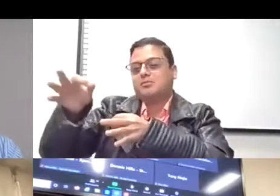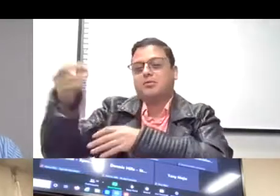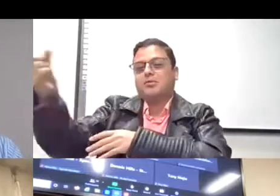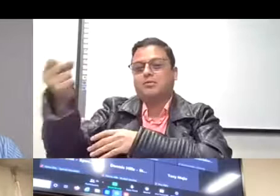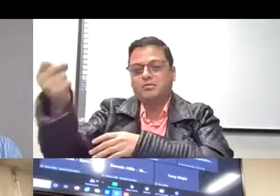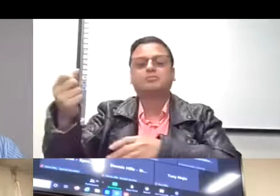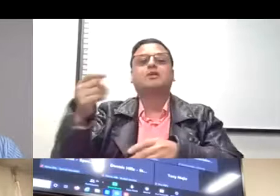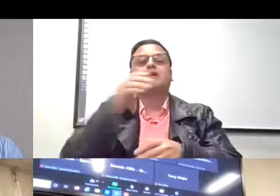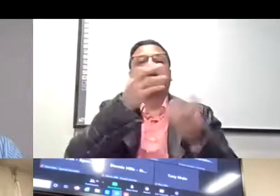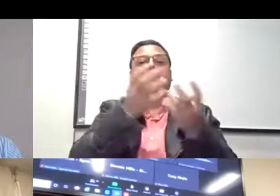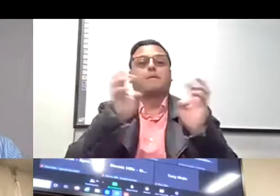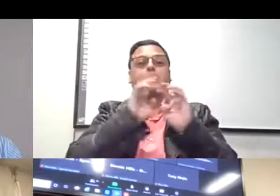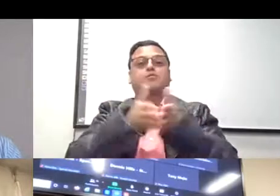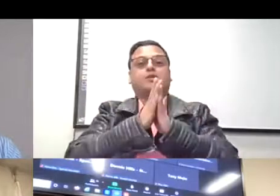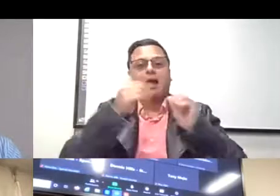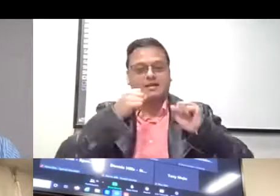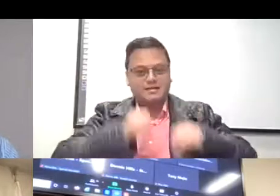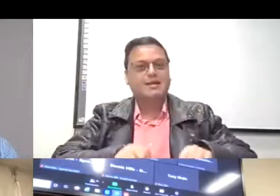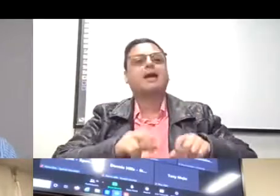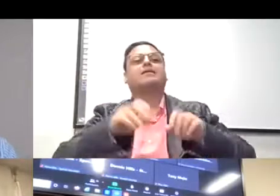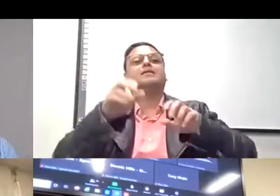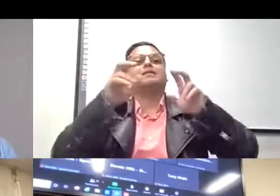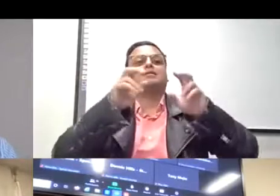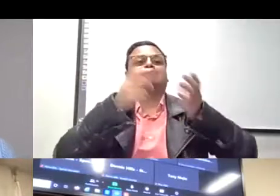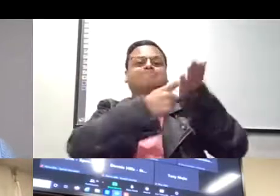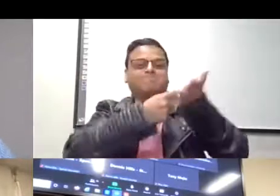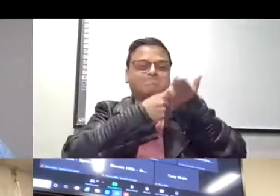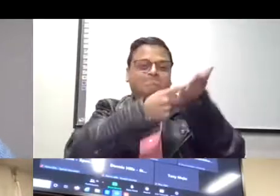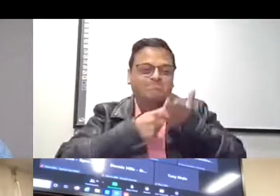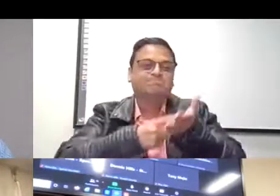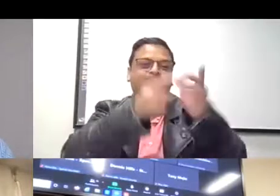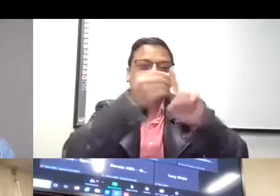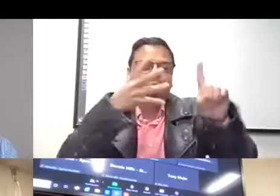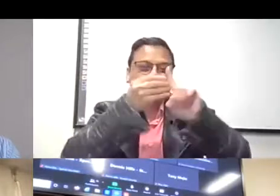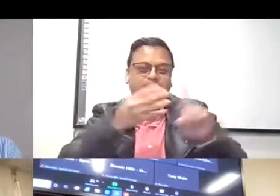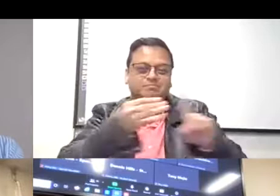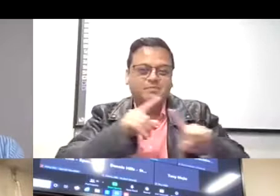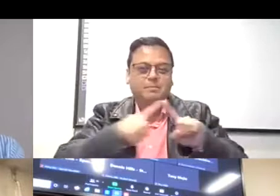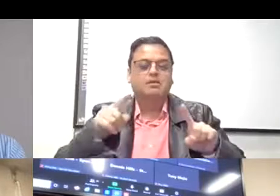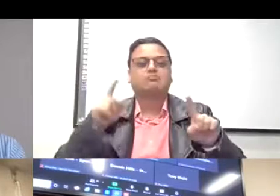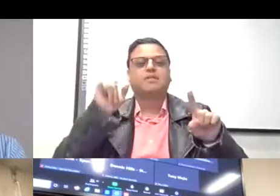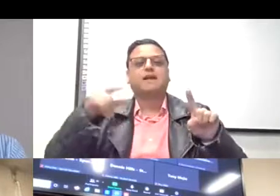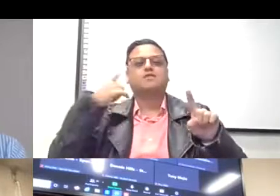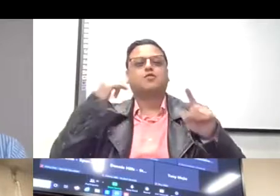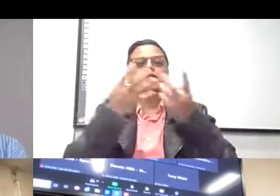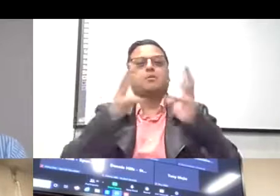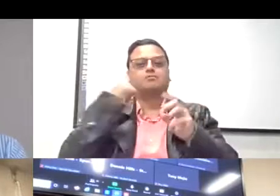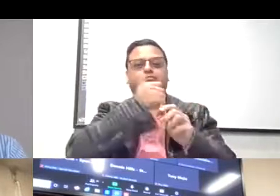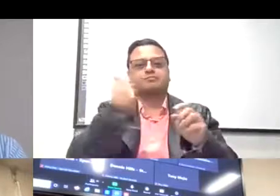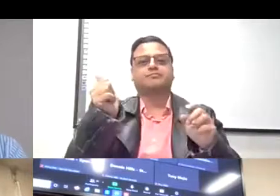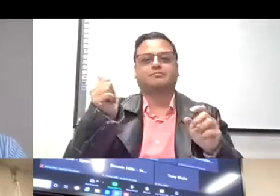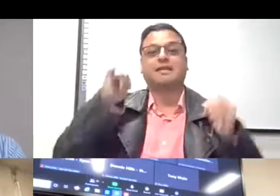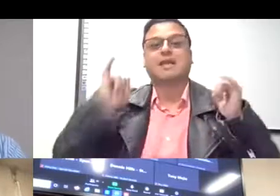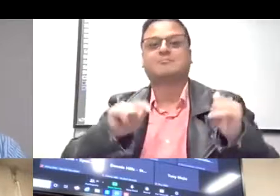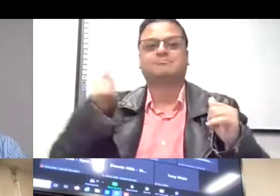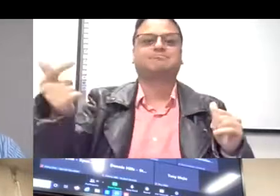board's request, I could go through every single item, but I'll leave that up to the board and we can talk through that. And with that, I will turn it over